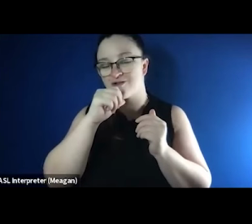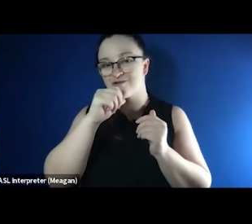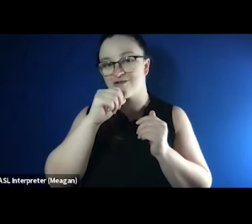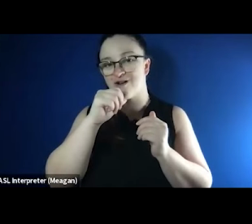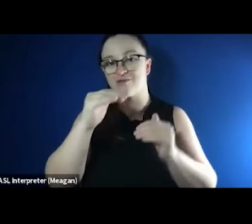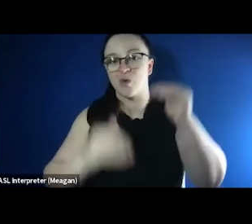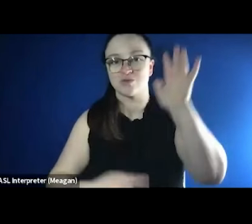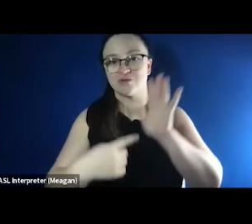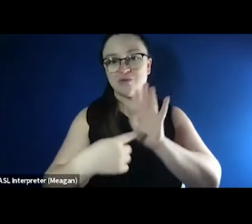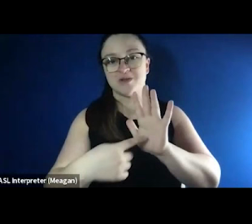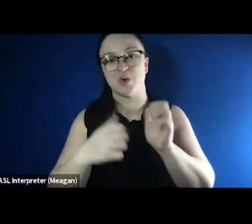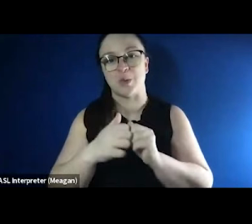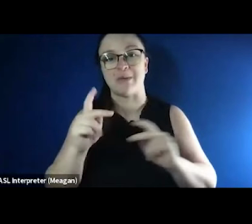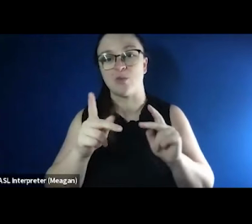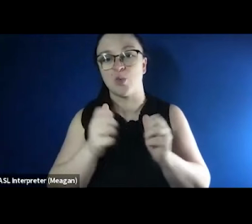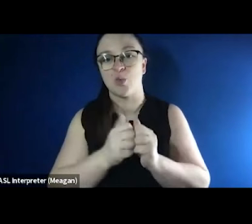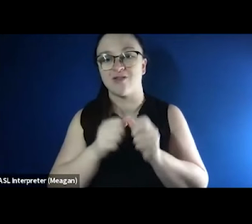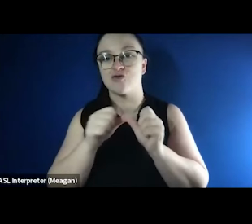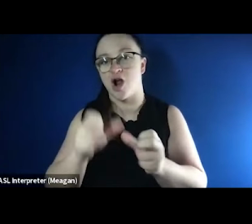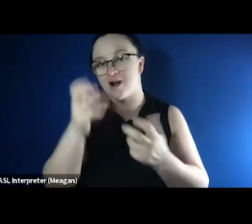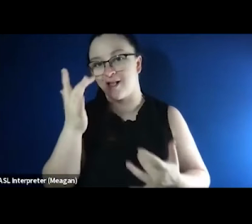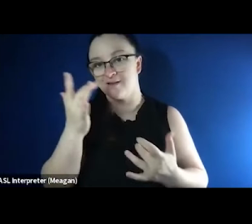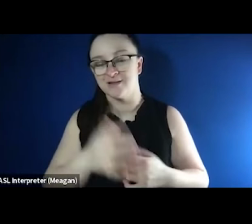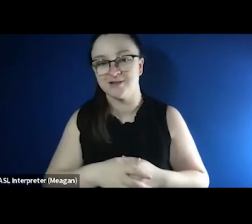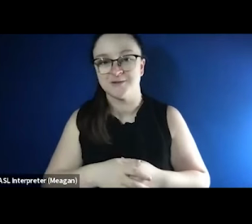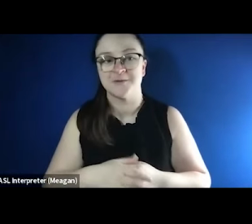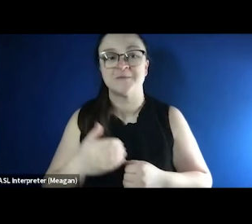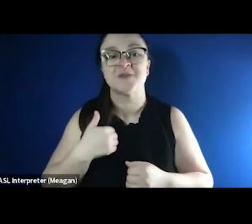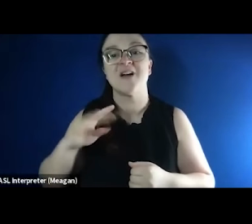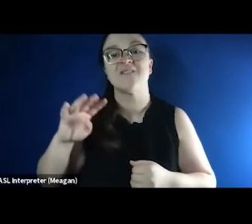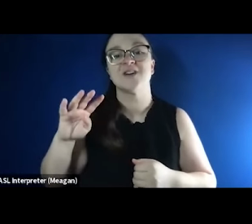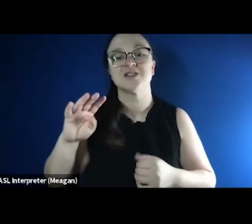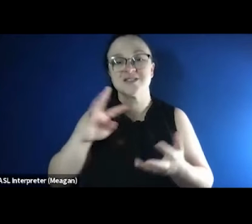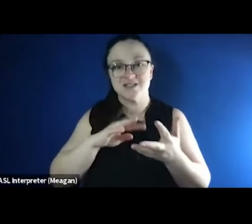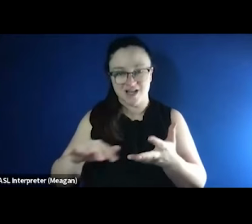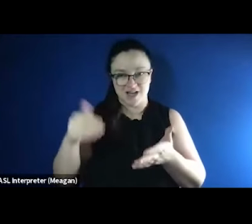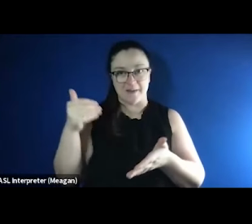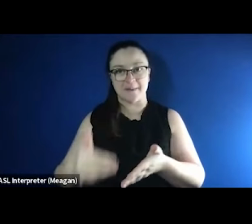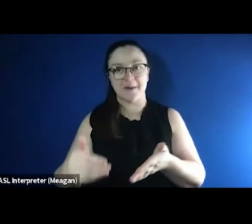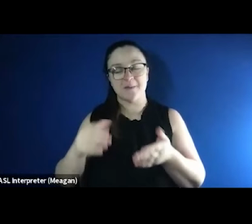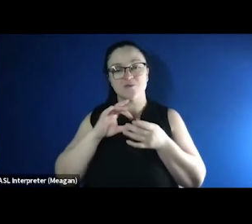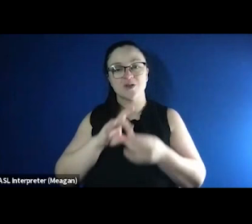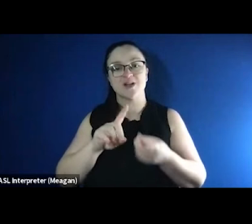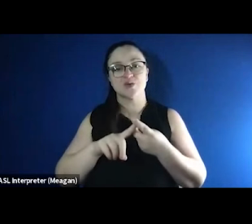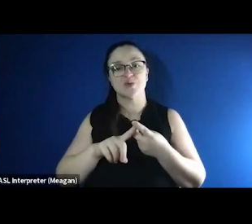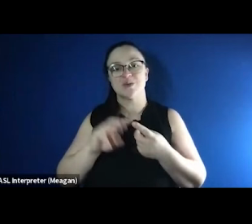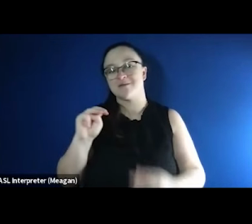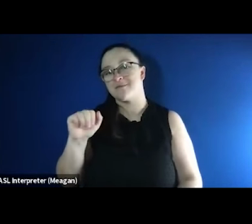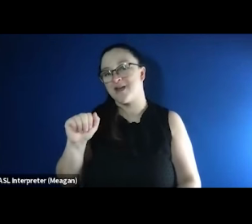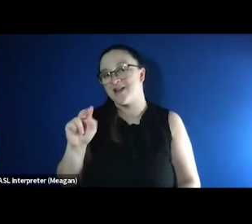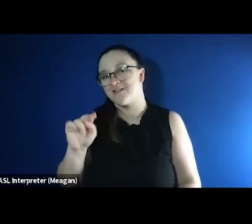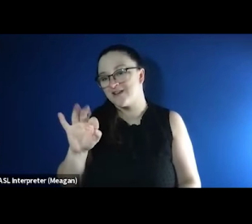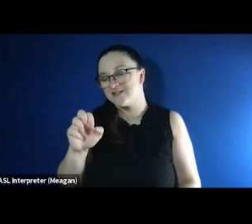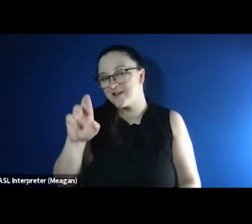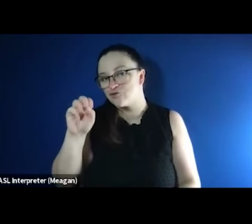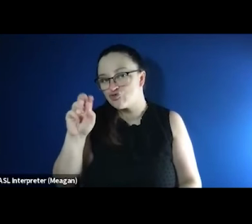with chronic illness. We've got a fourth study that's forthcoming surrounding the manifestation of pain, looking